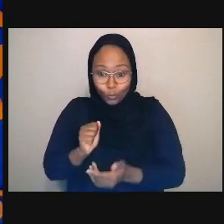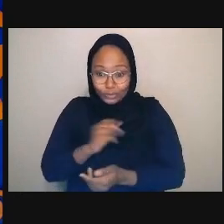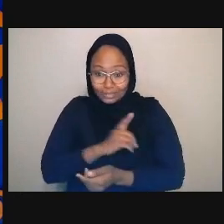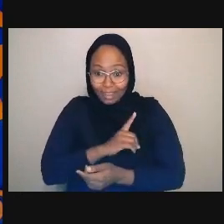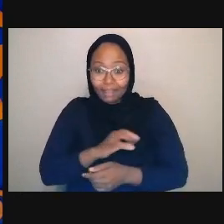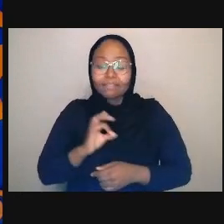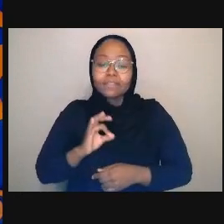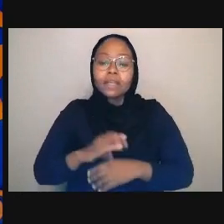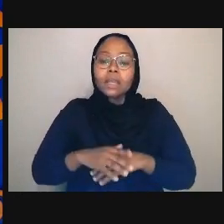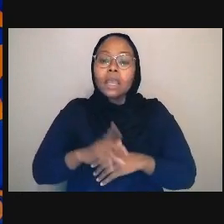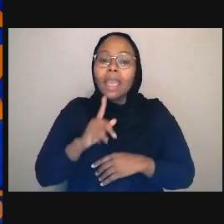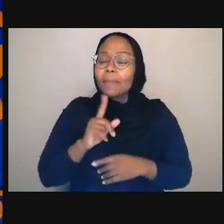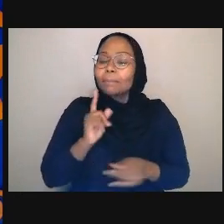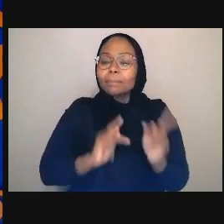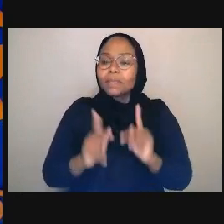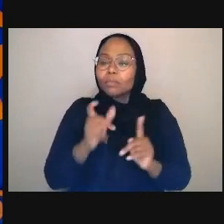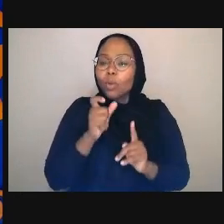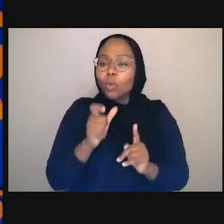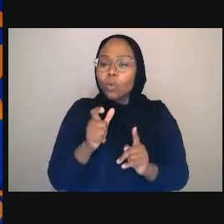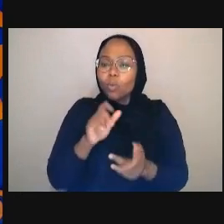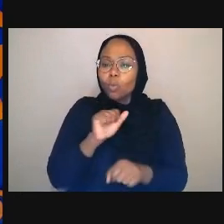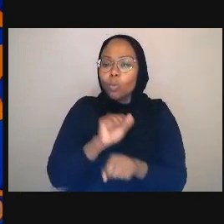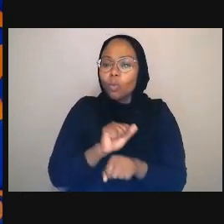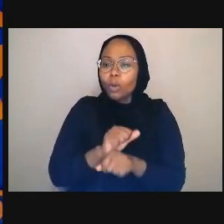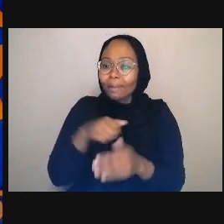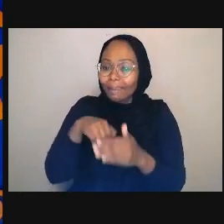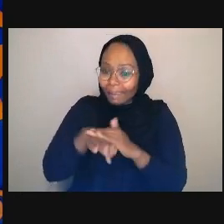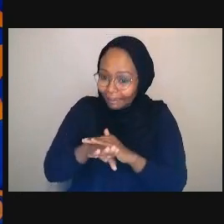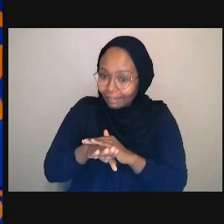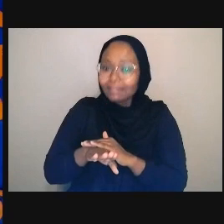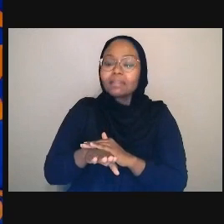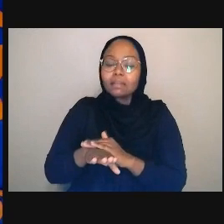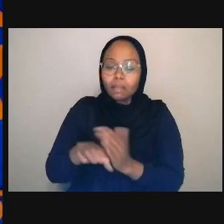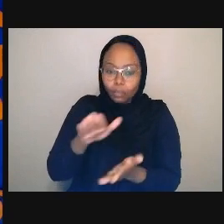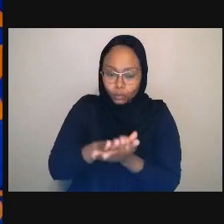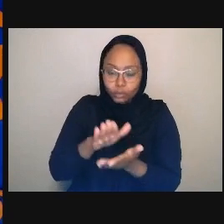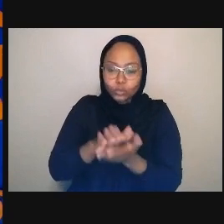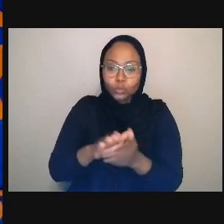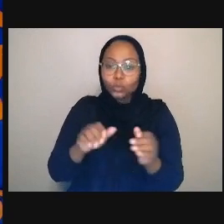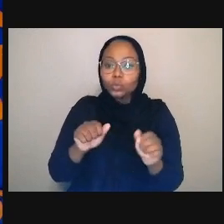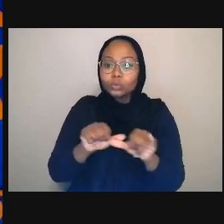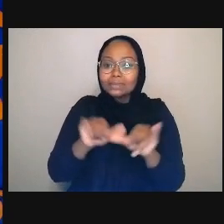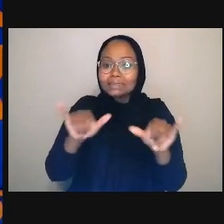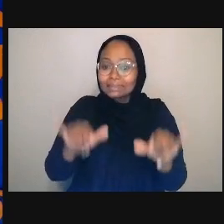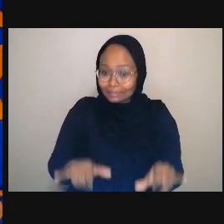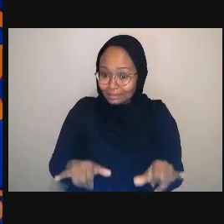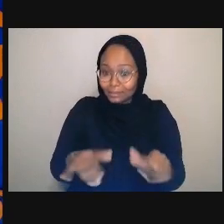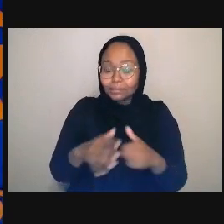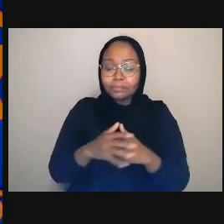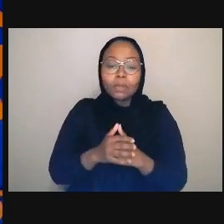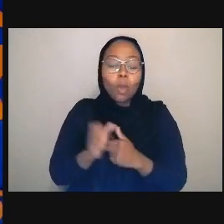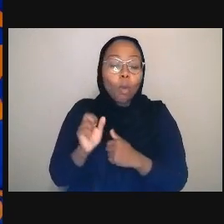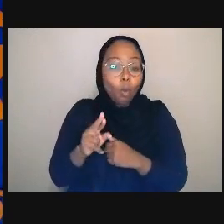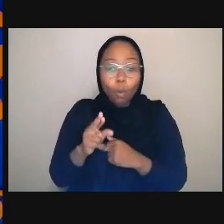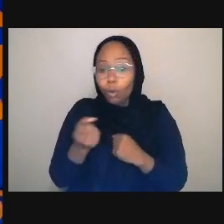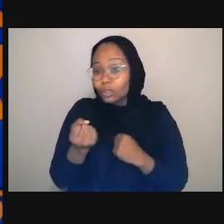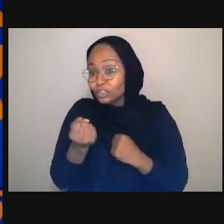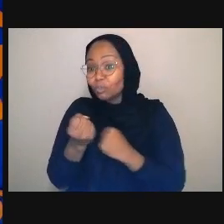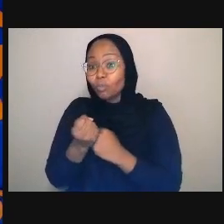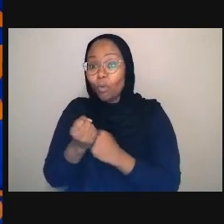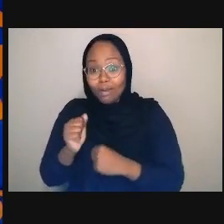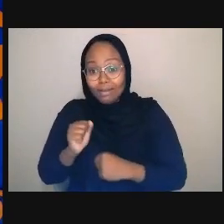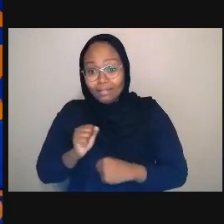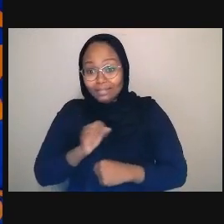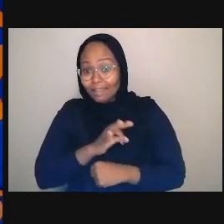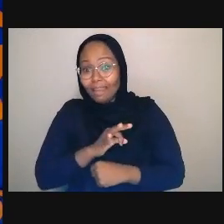the school system, be they support staff or what have you. For those who are not vaccinated or can't